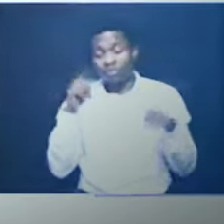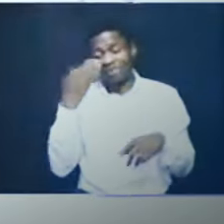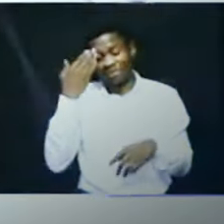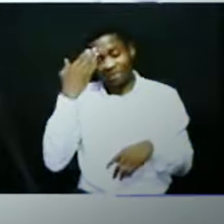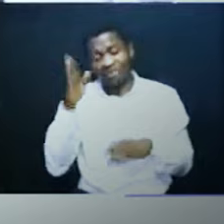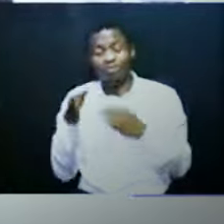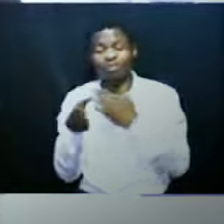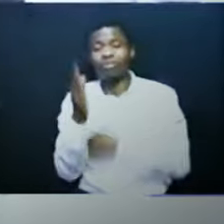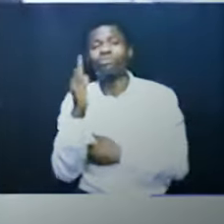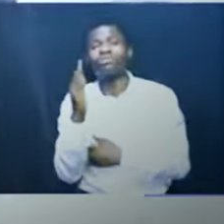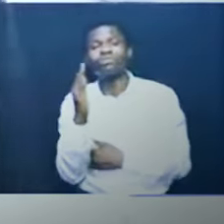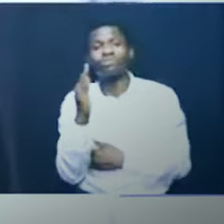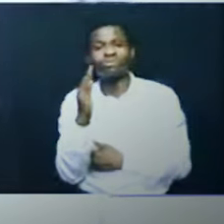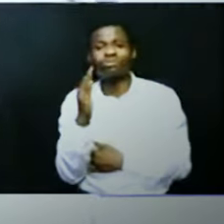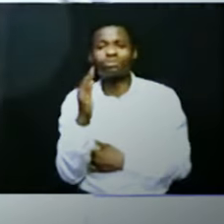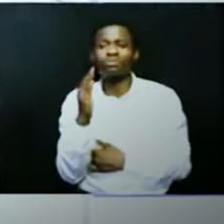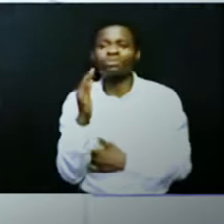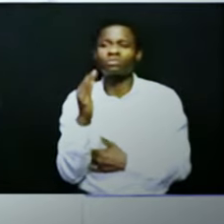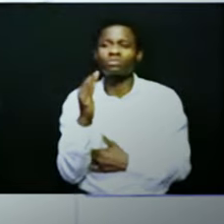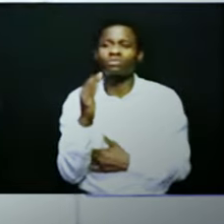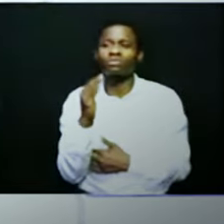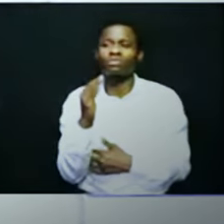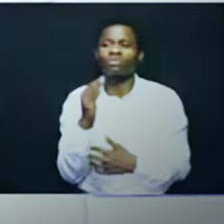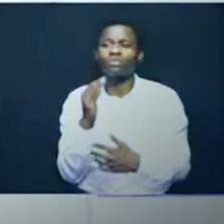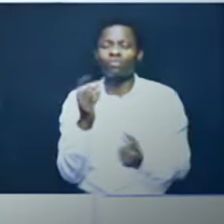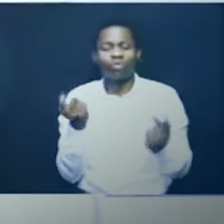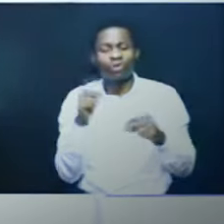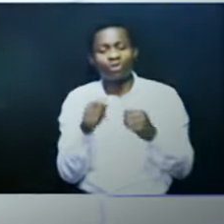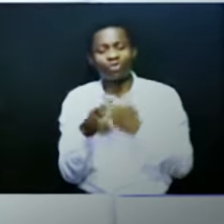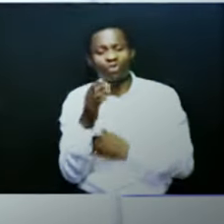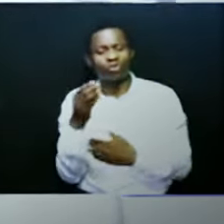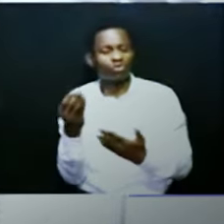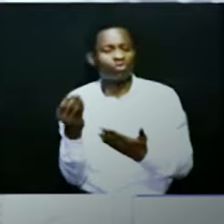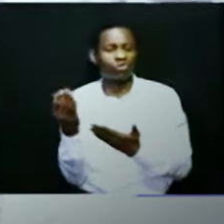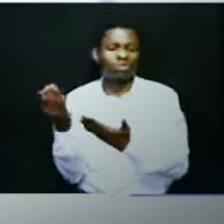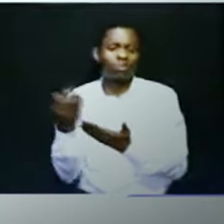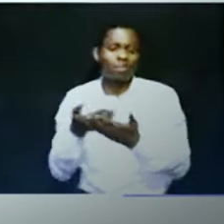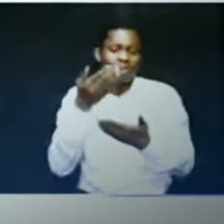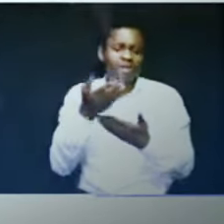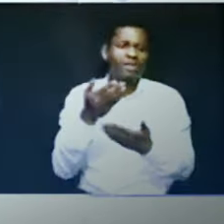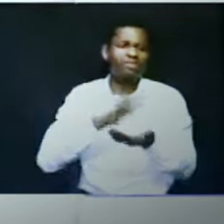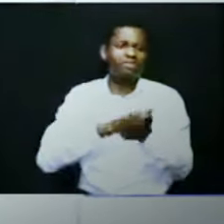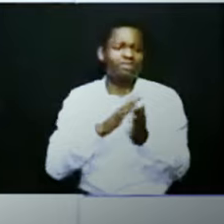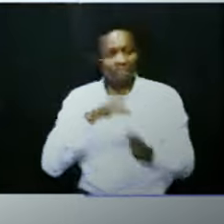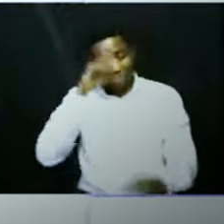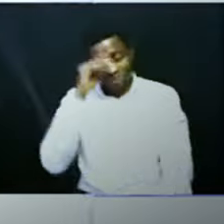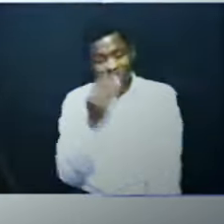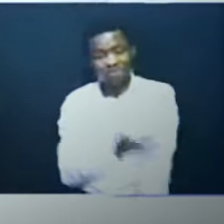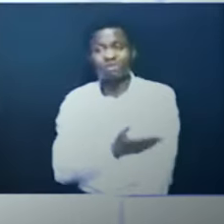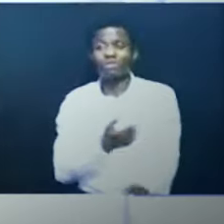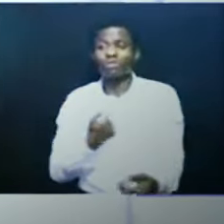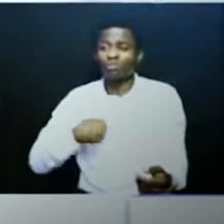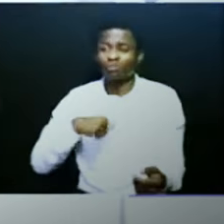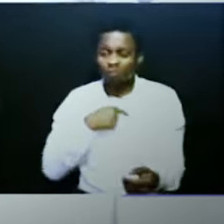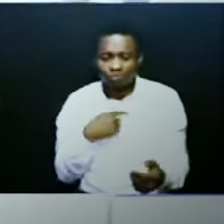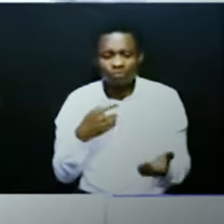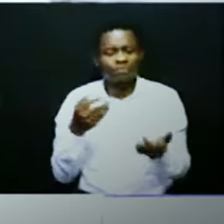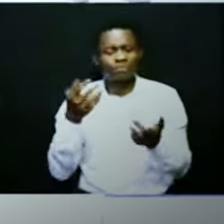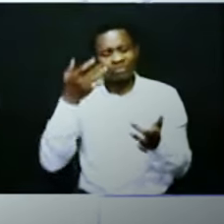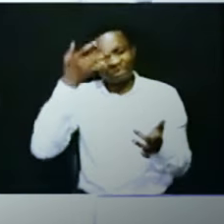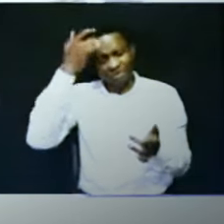God, or when God has not brought us into sonship, and we were slaves in the